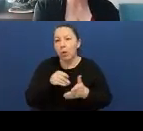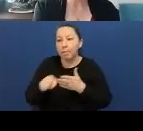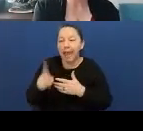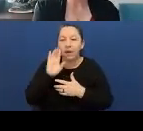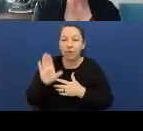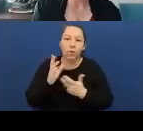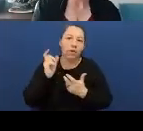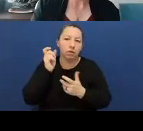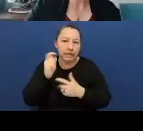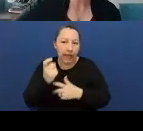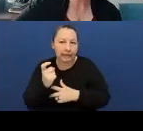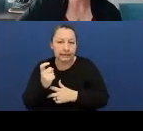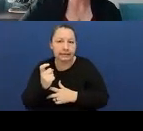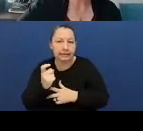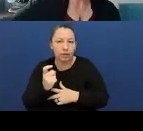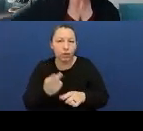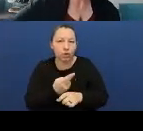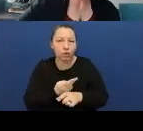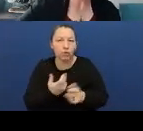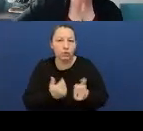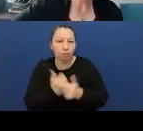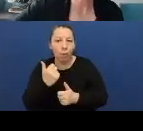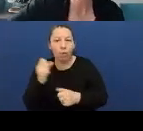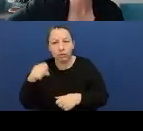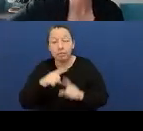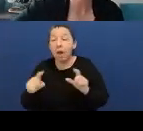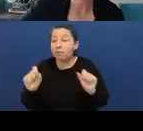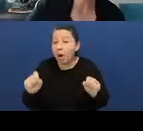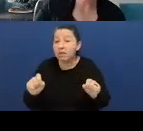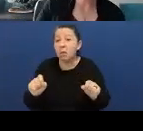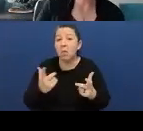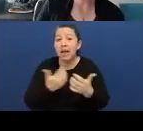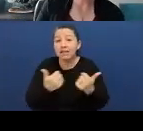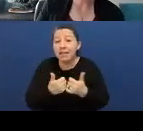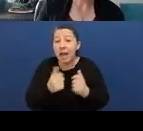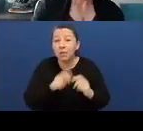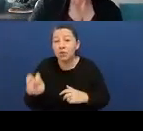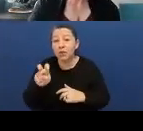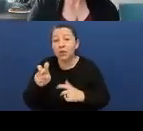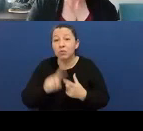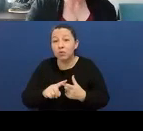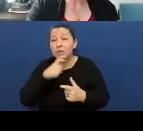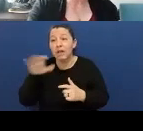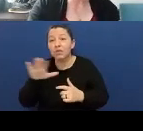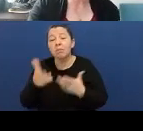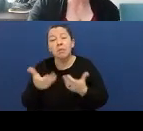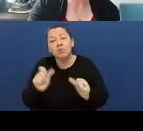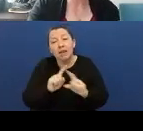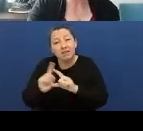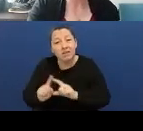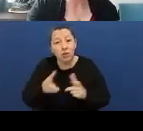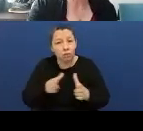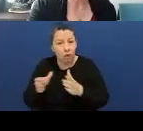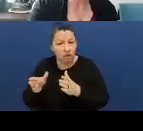that individual trips out of the desert might have tried different types of things too. But this is great. That's